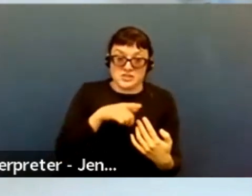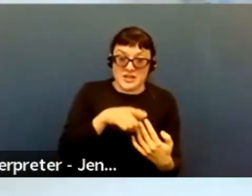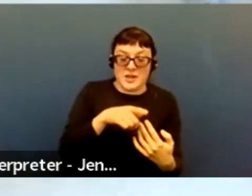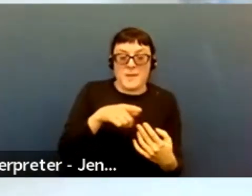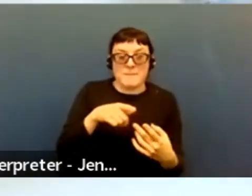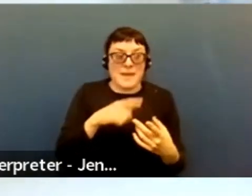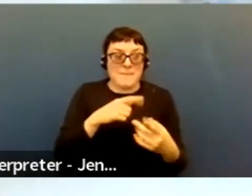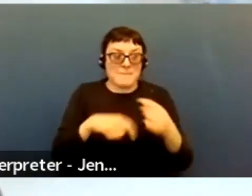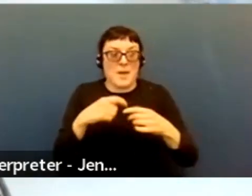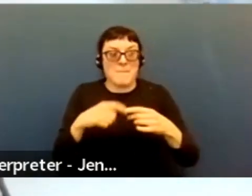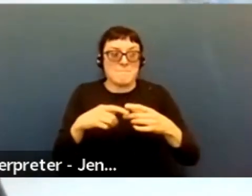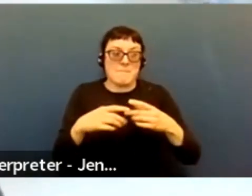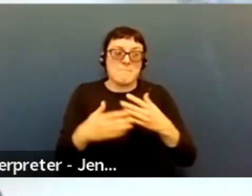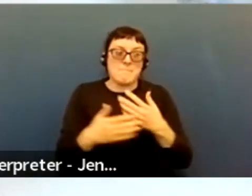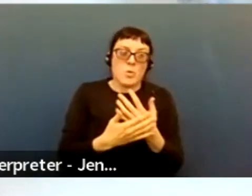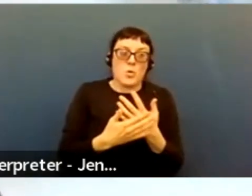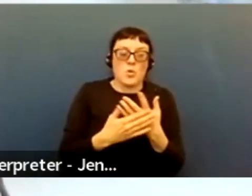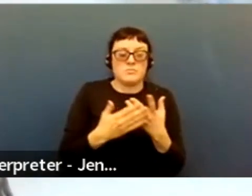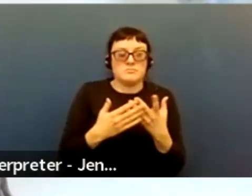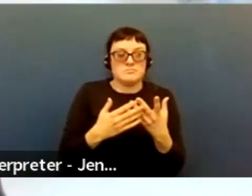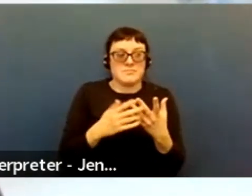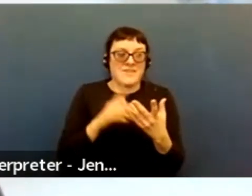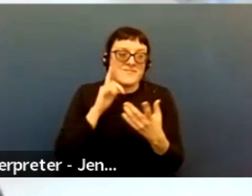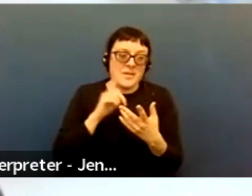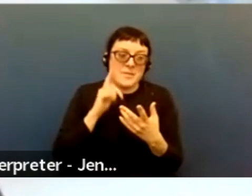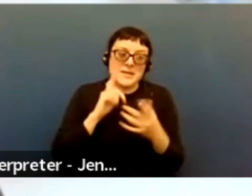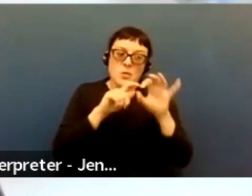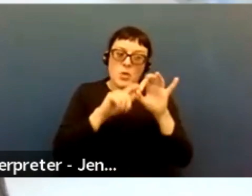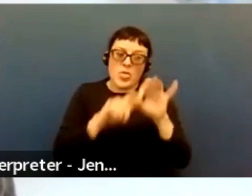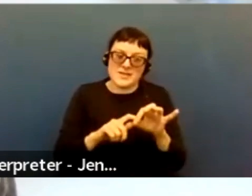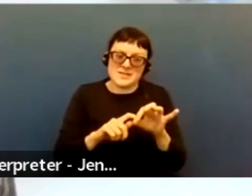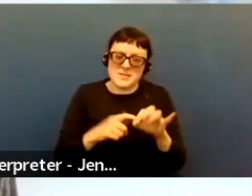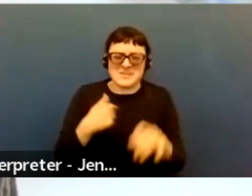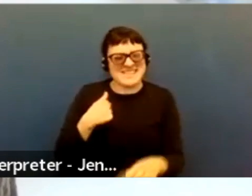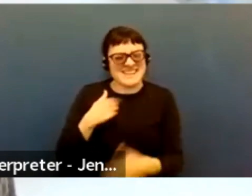Maybe she's freeing him to be as feminine as he wants to be